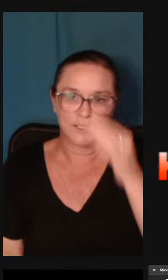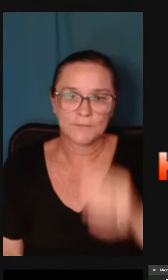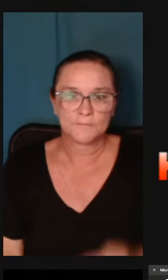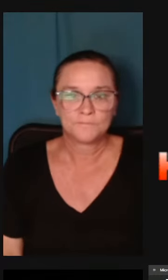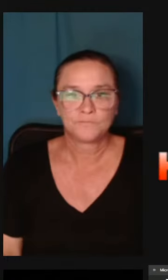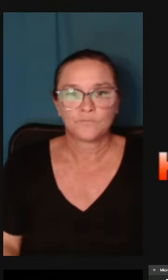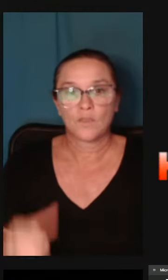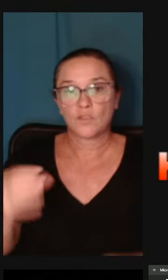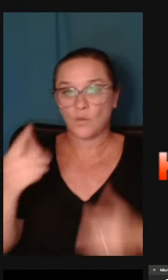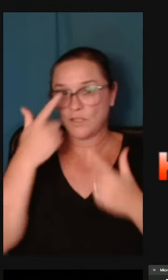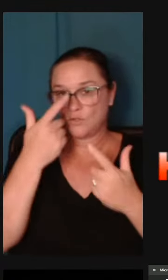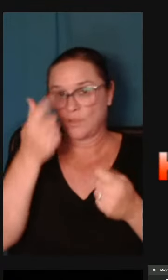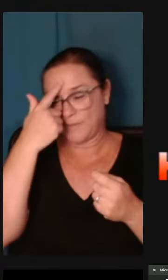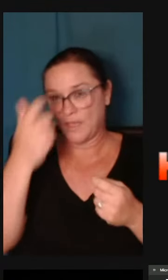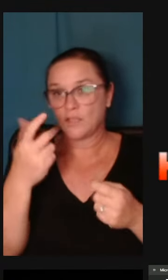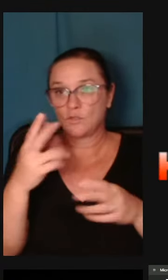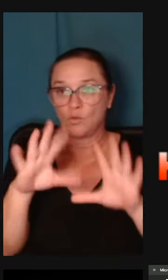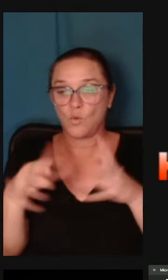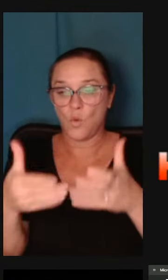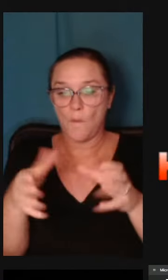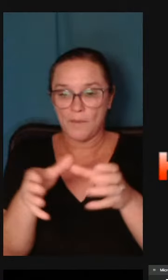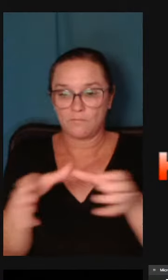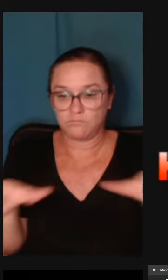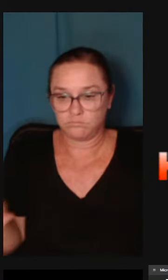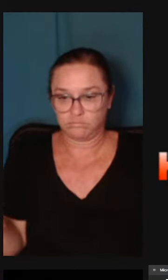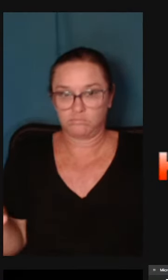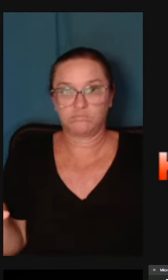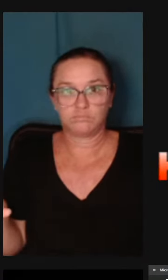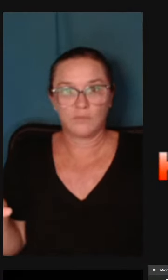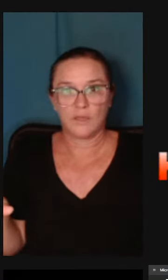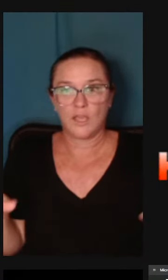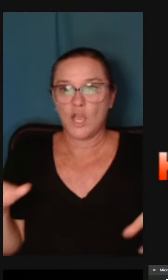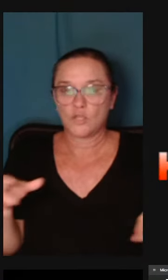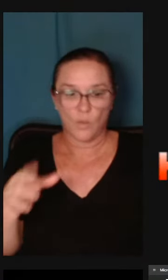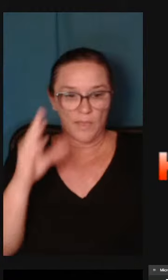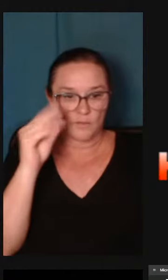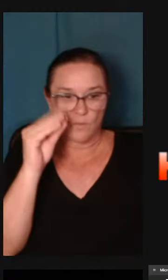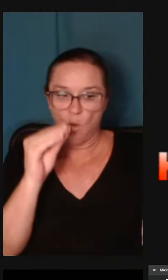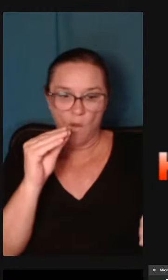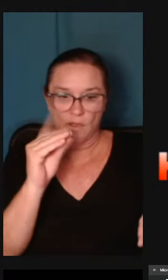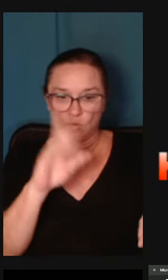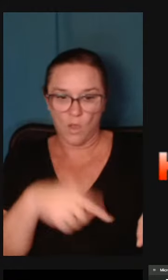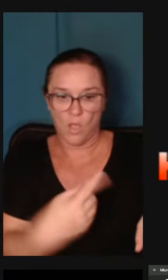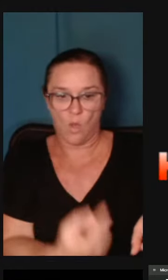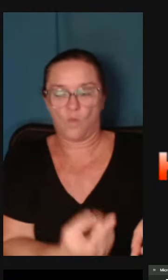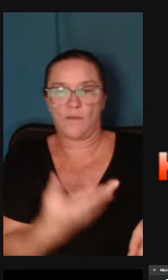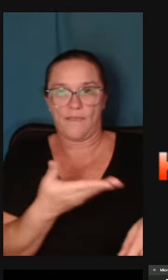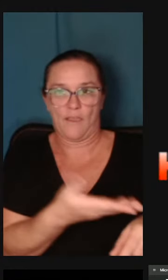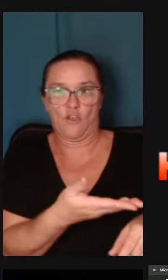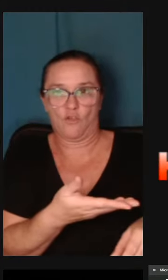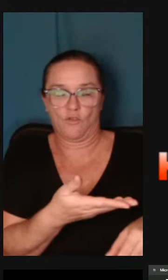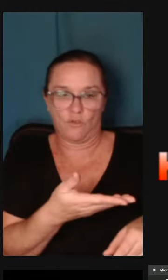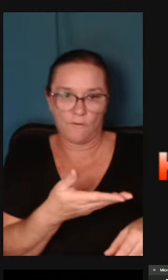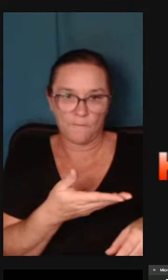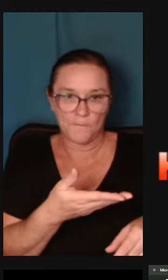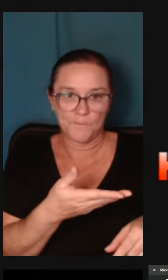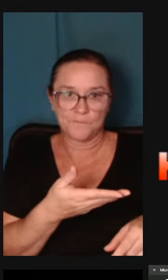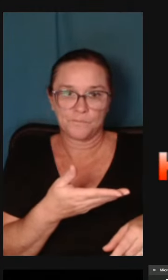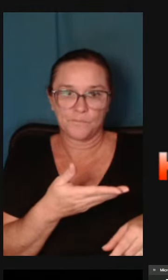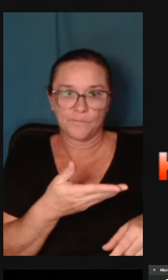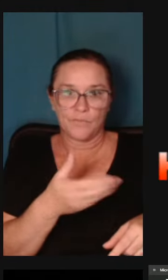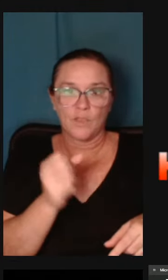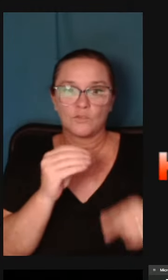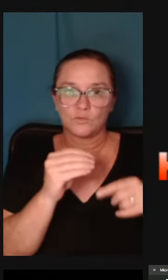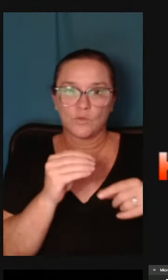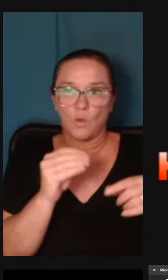two, right? And that these boys are essentially on their own down at Boulder Bay. And so they get out of there,